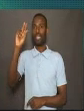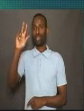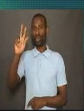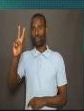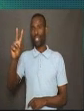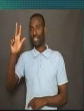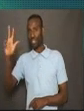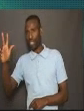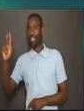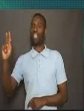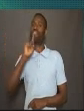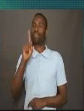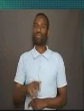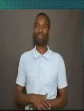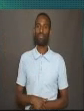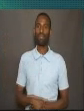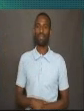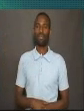723 Kelvin.